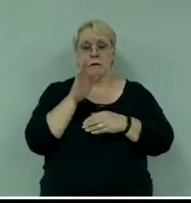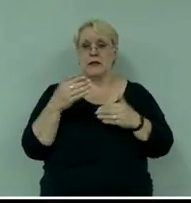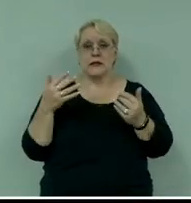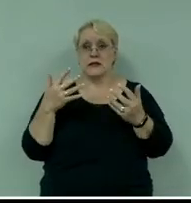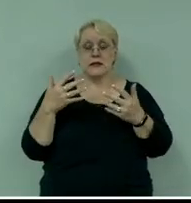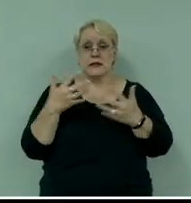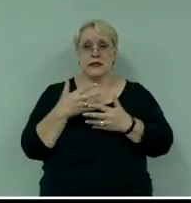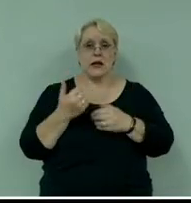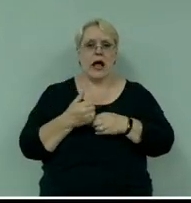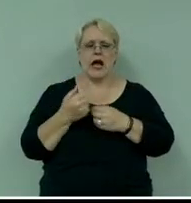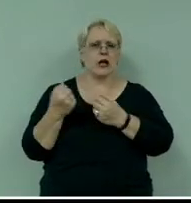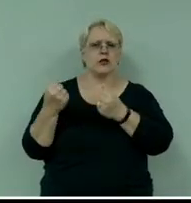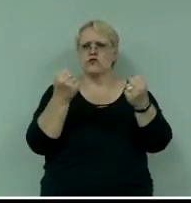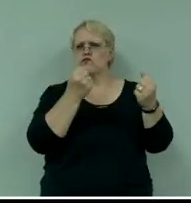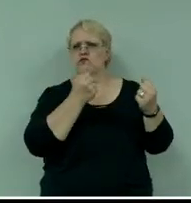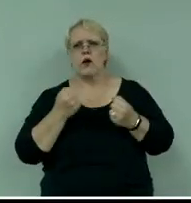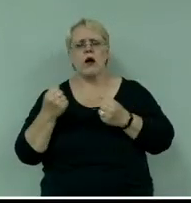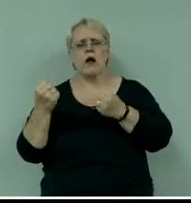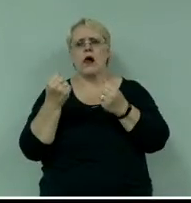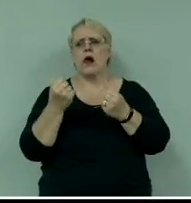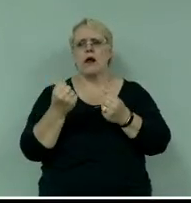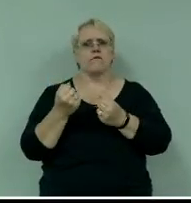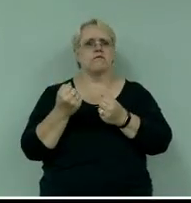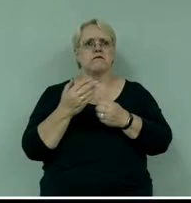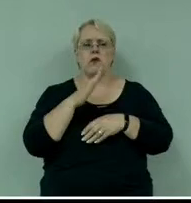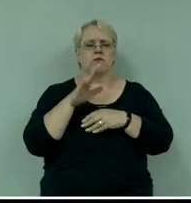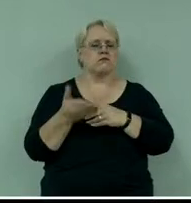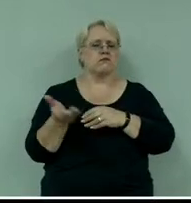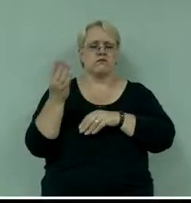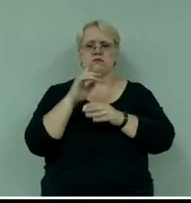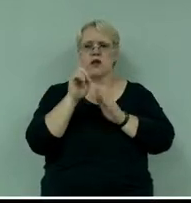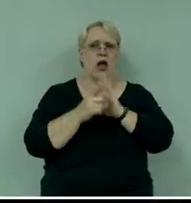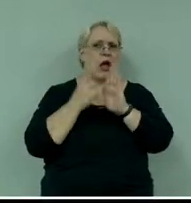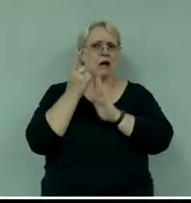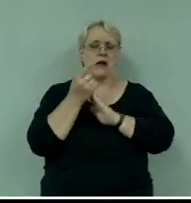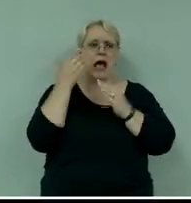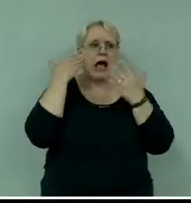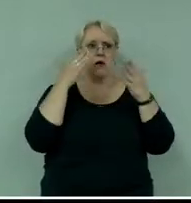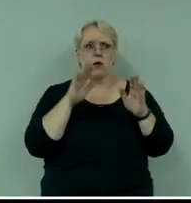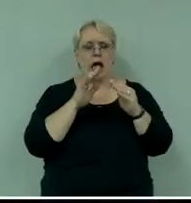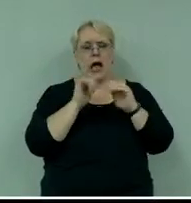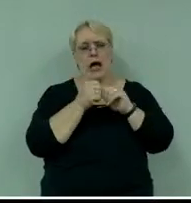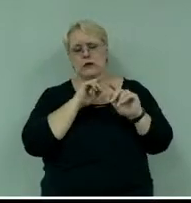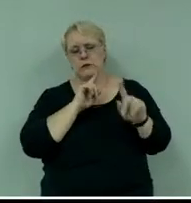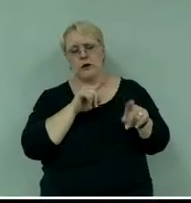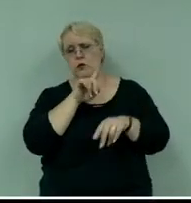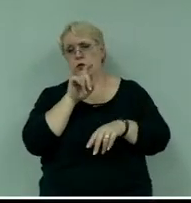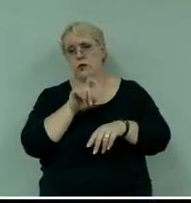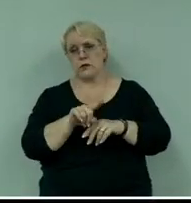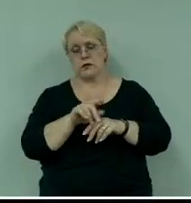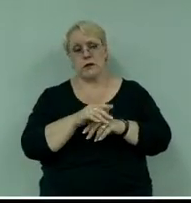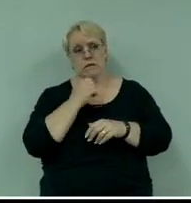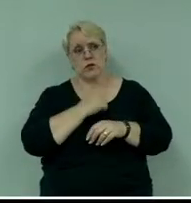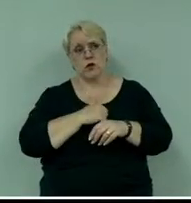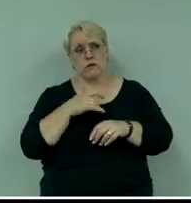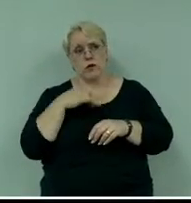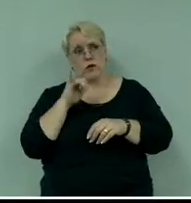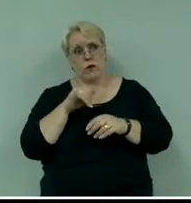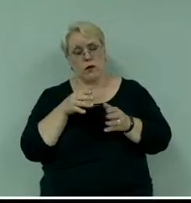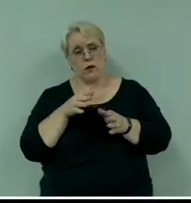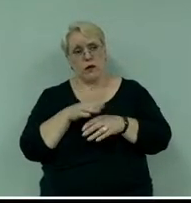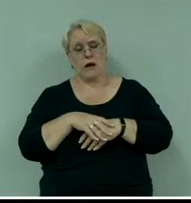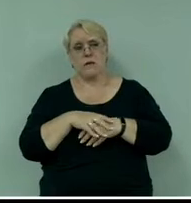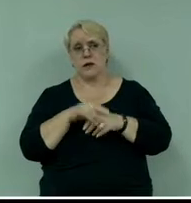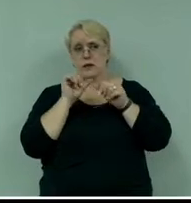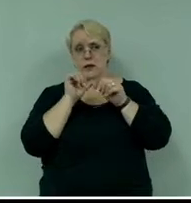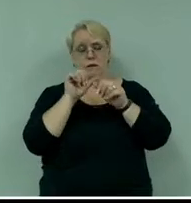city. And I drive everywhere, all hours. I don't know how to respond to your question other than say, sorry you feel that way. I'm just